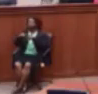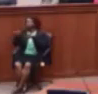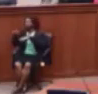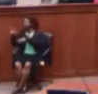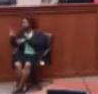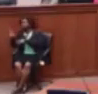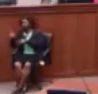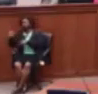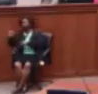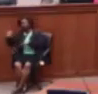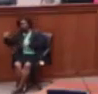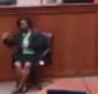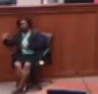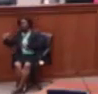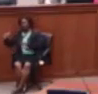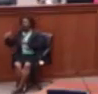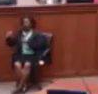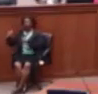IT certificate.